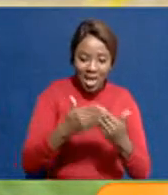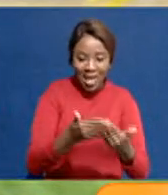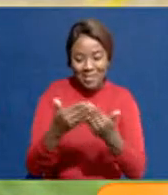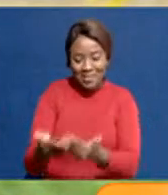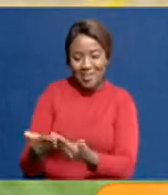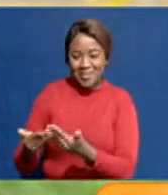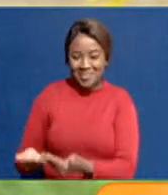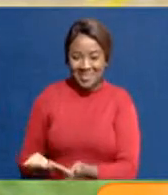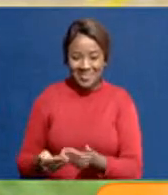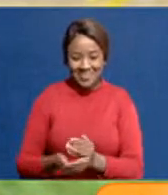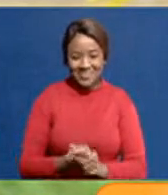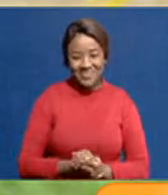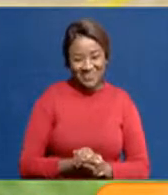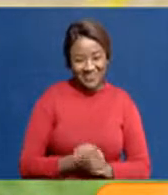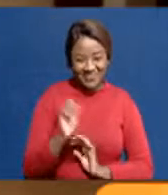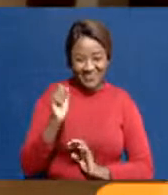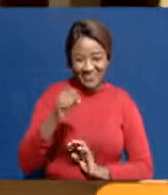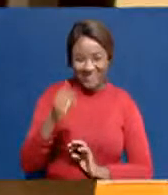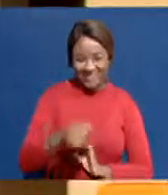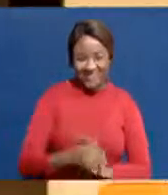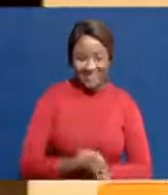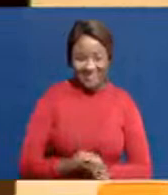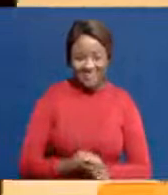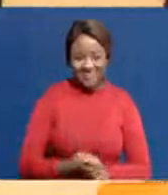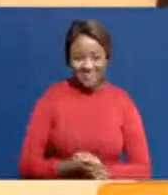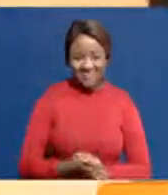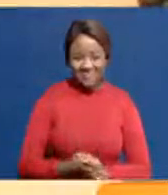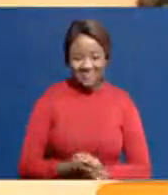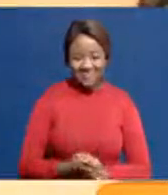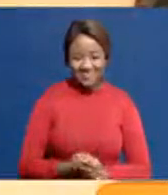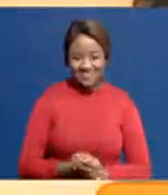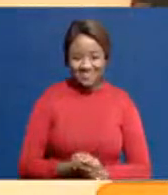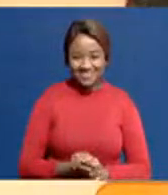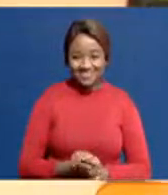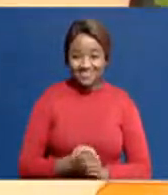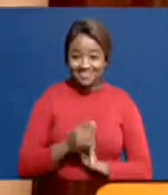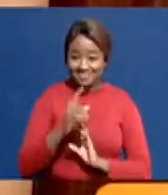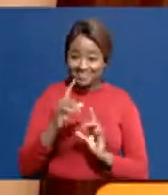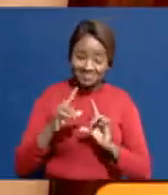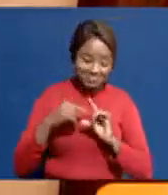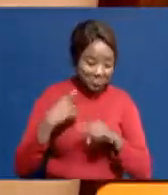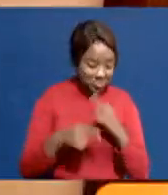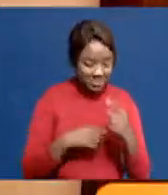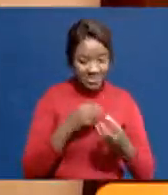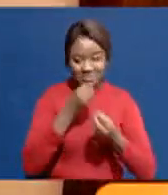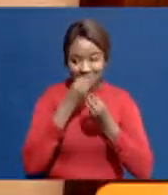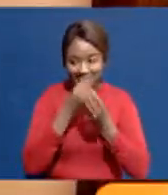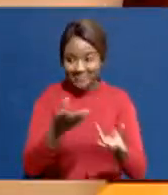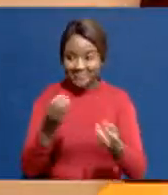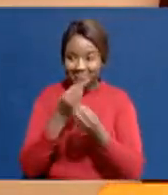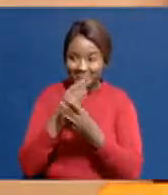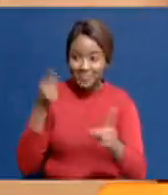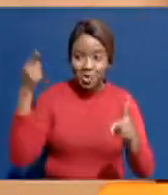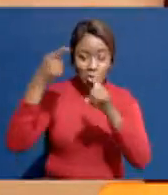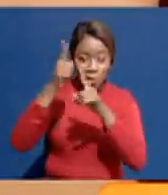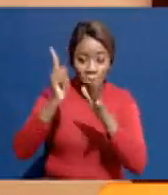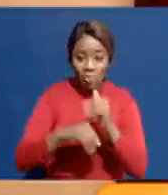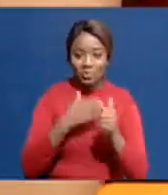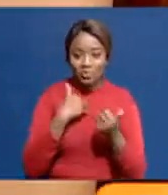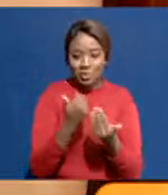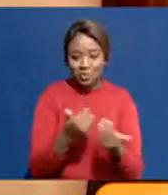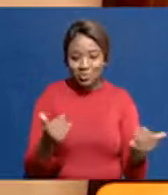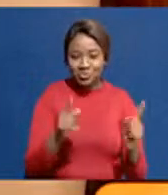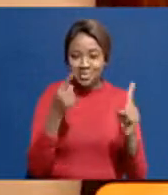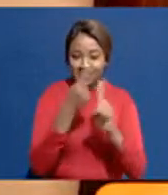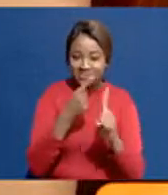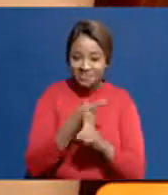them. Yeah. It's a message he will keep spreading to ensure more children with